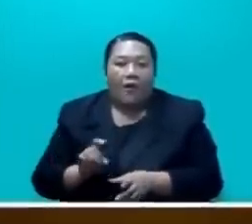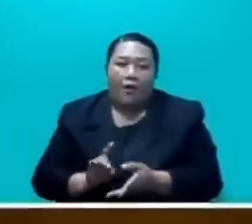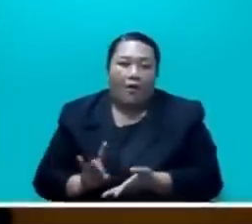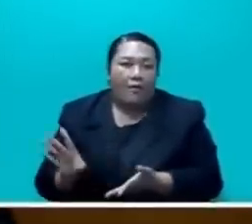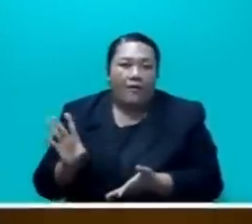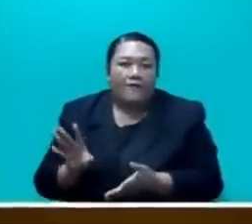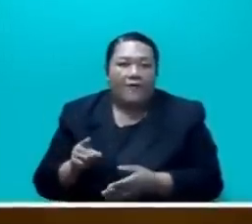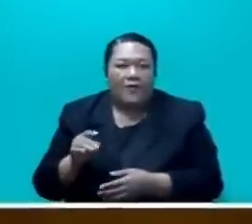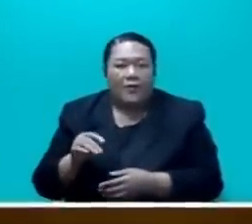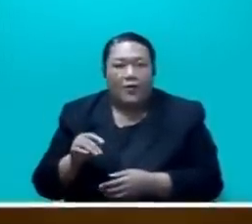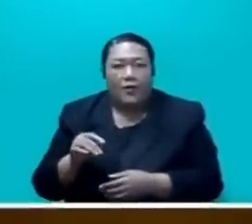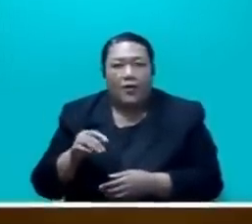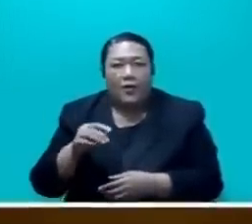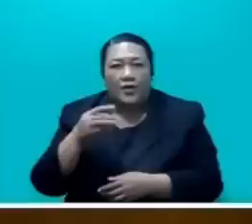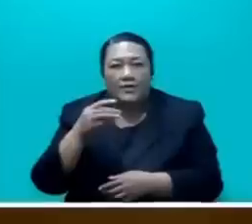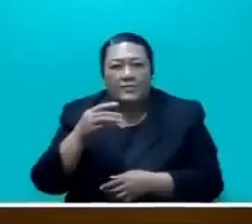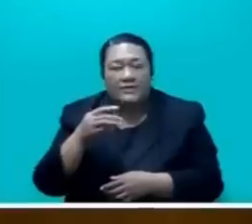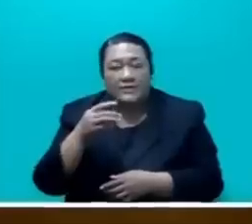The Speaker,